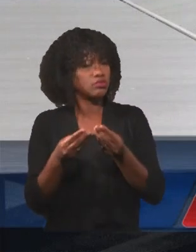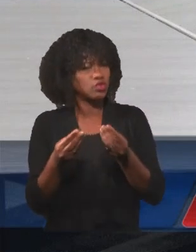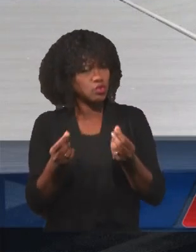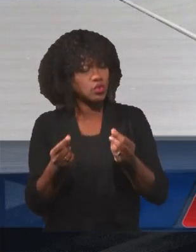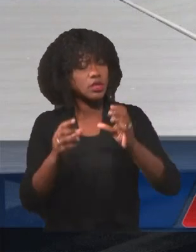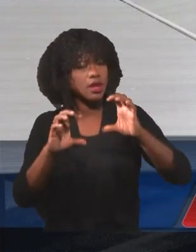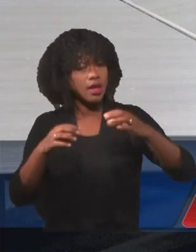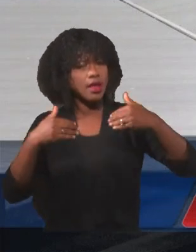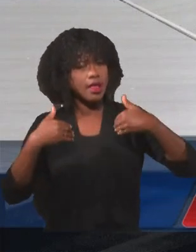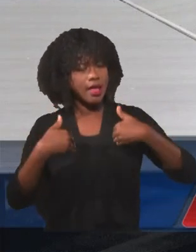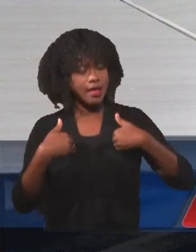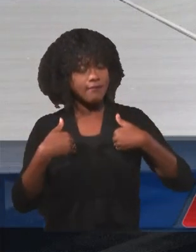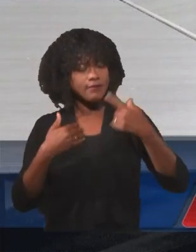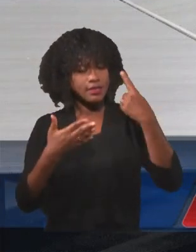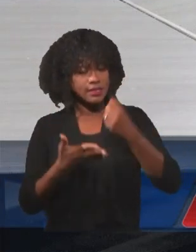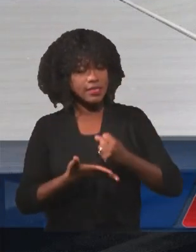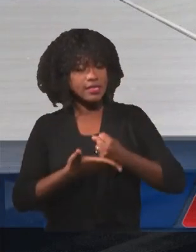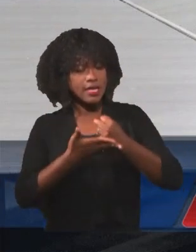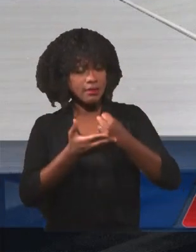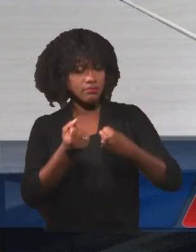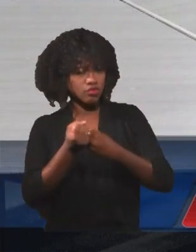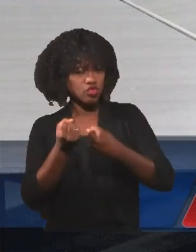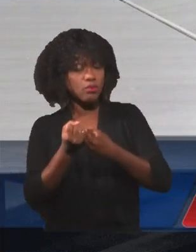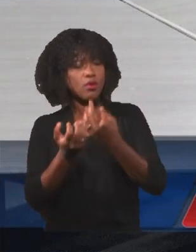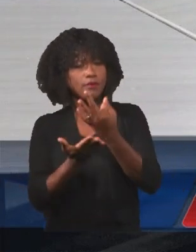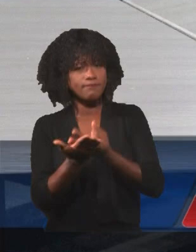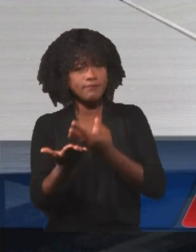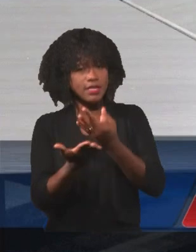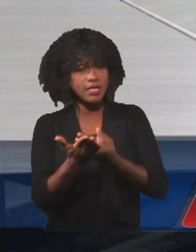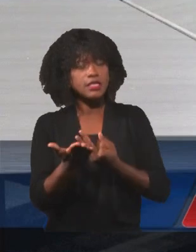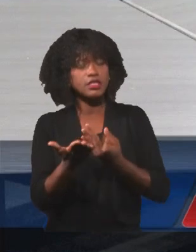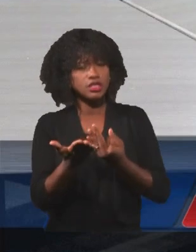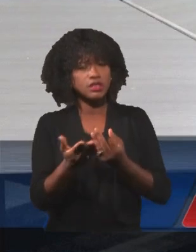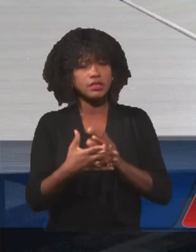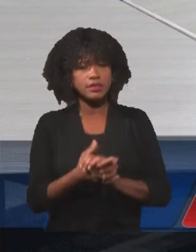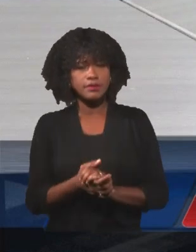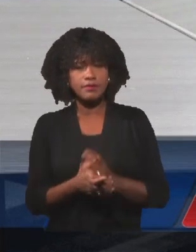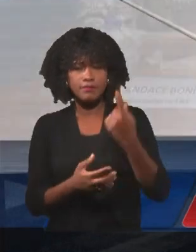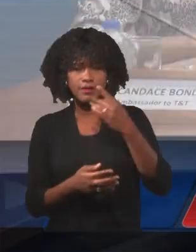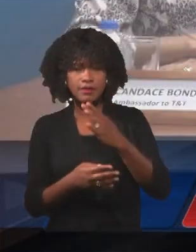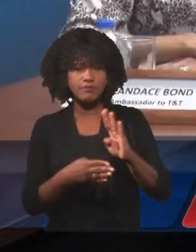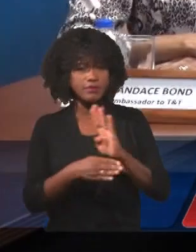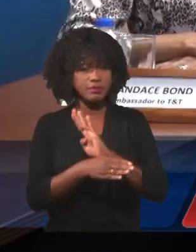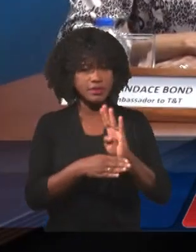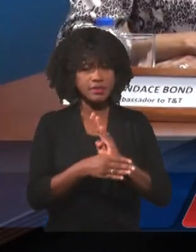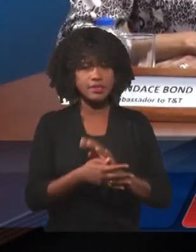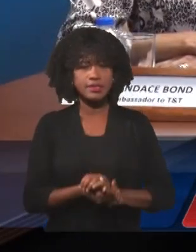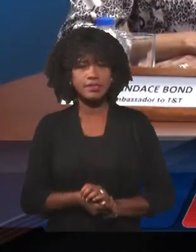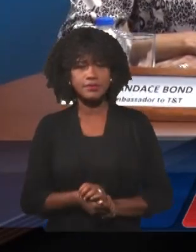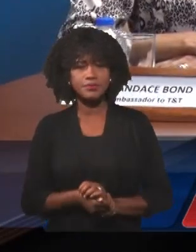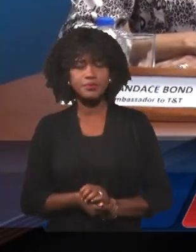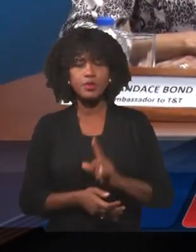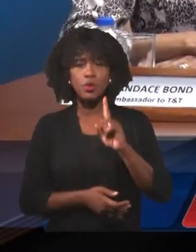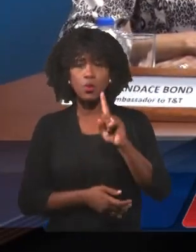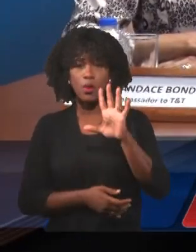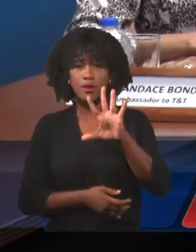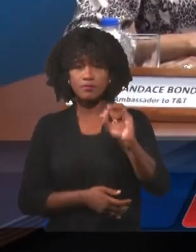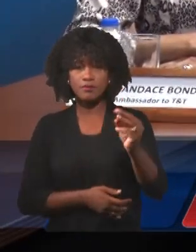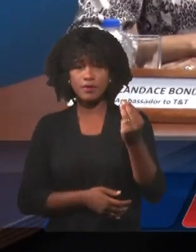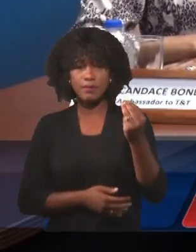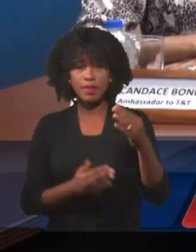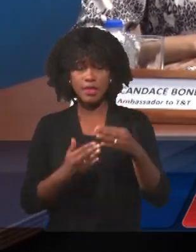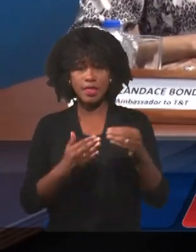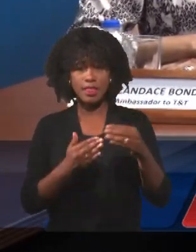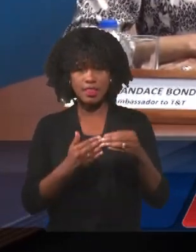we can have from a financing perspective to support projects commercially and economically. A $150 million letter